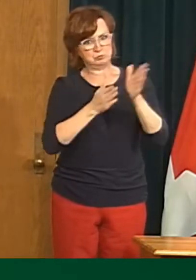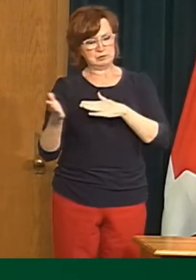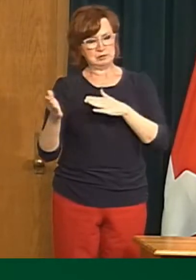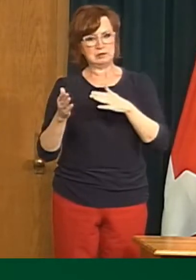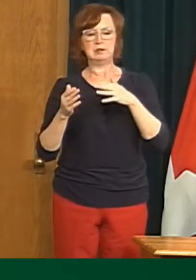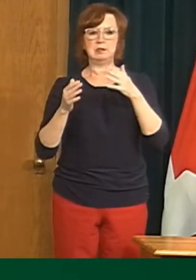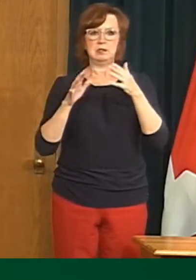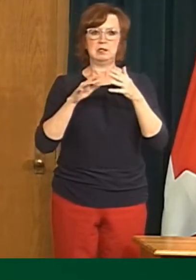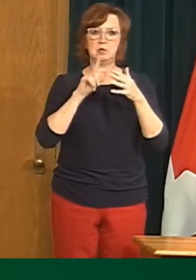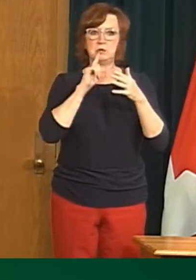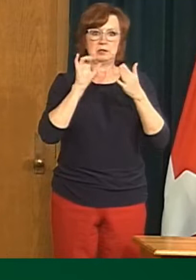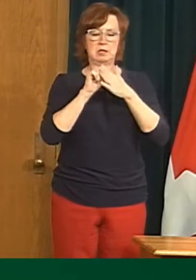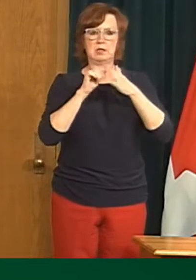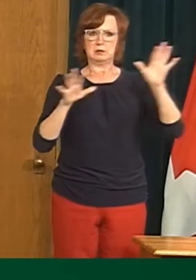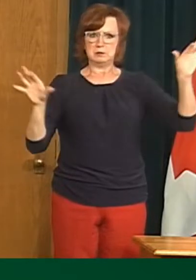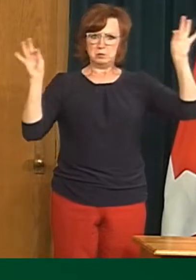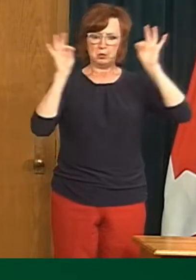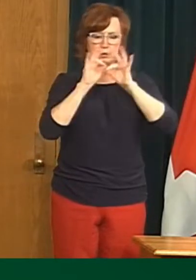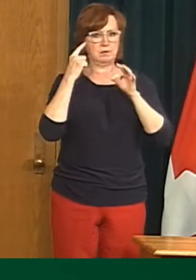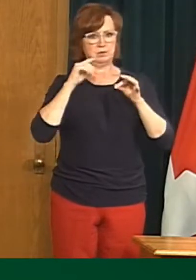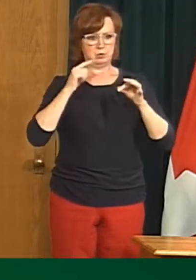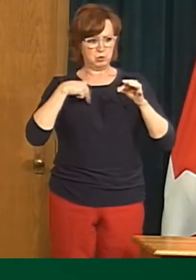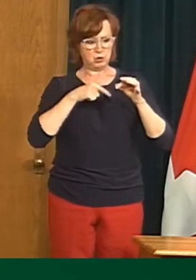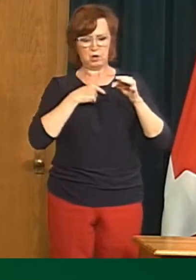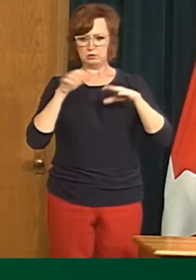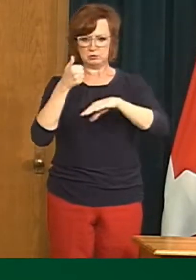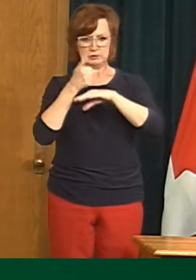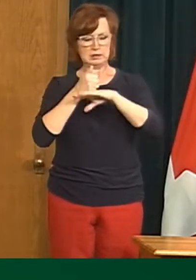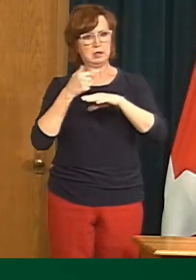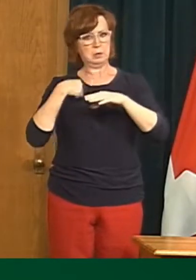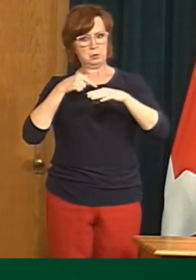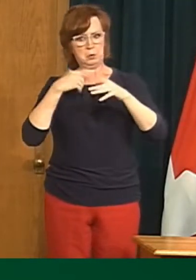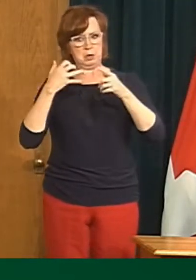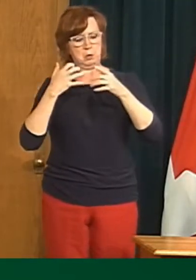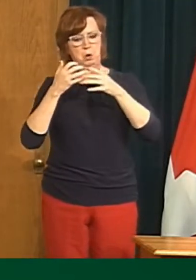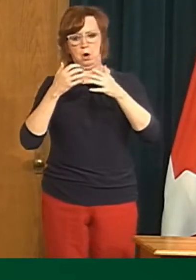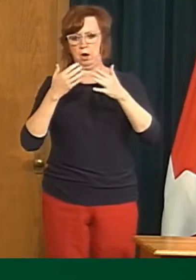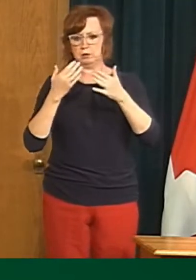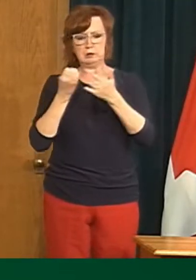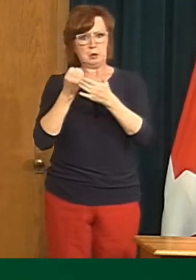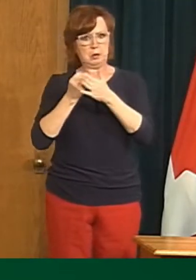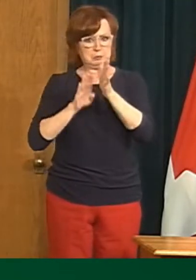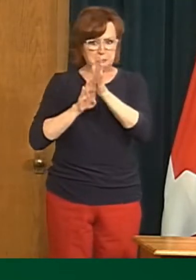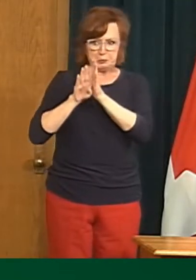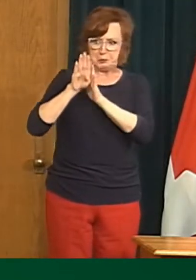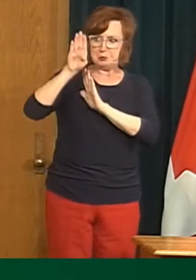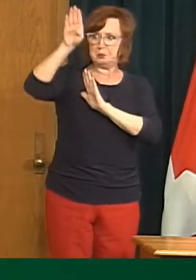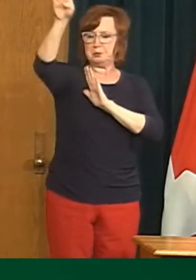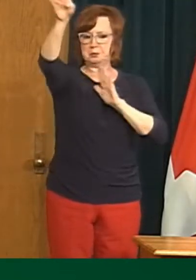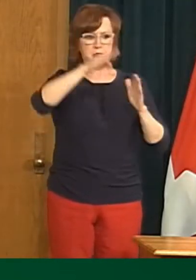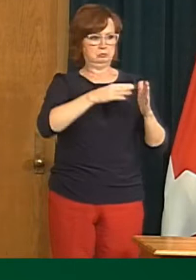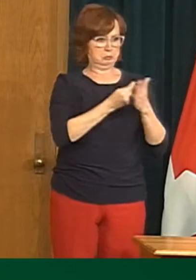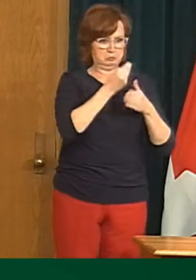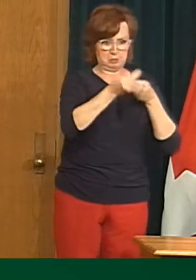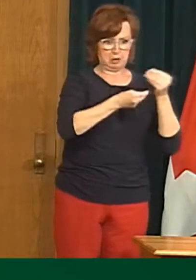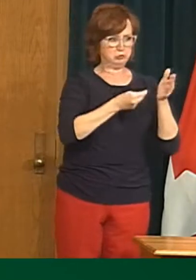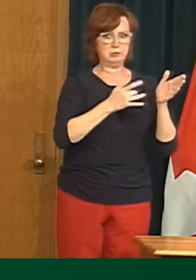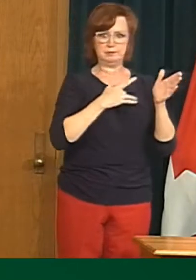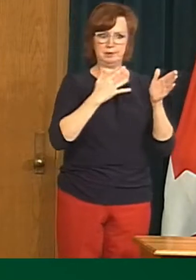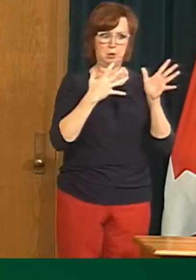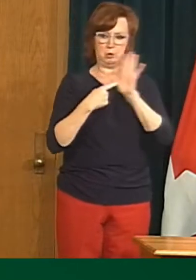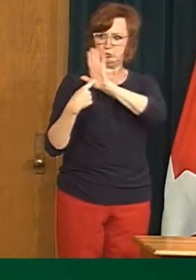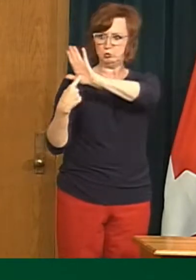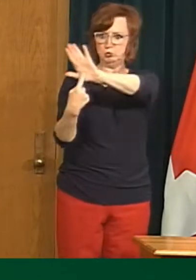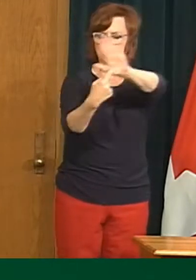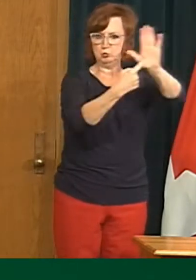out in our plan for growth. It's a strong budget, and we look forward to presenting it to the people of Saskatchewan, as well as